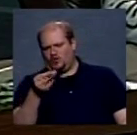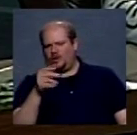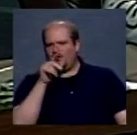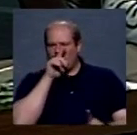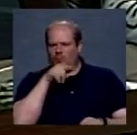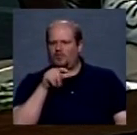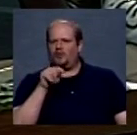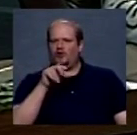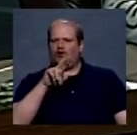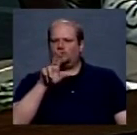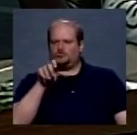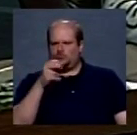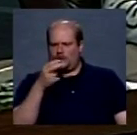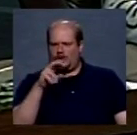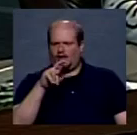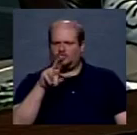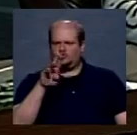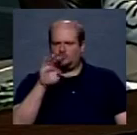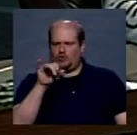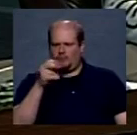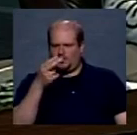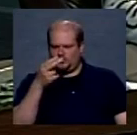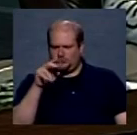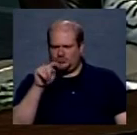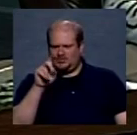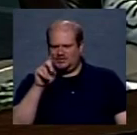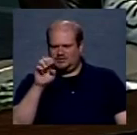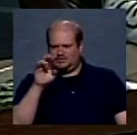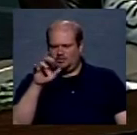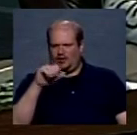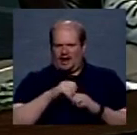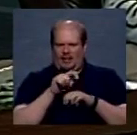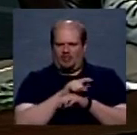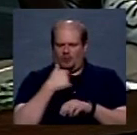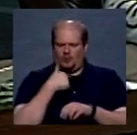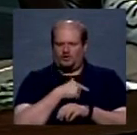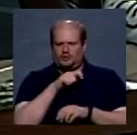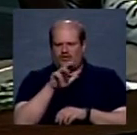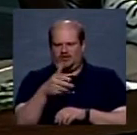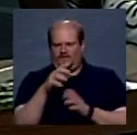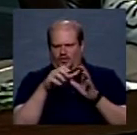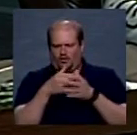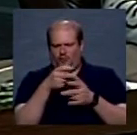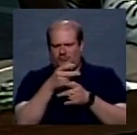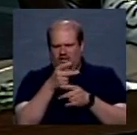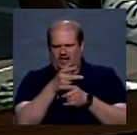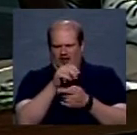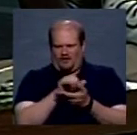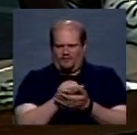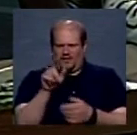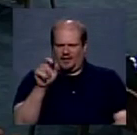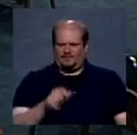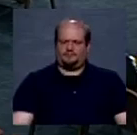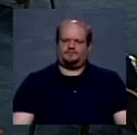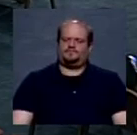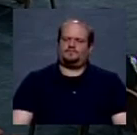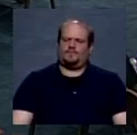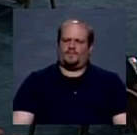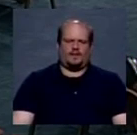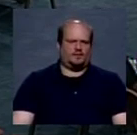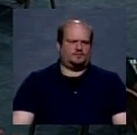trash, rubbish, and debris on premise, how long should we give the premise group to take care of that?